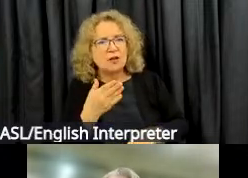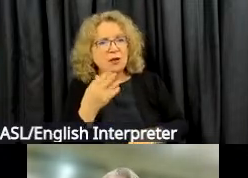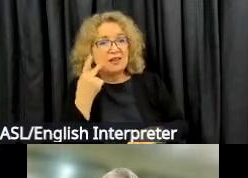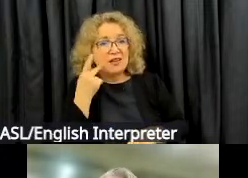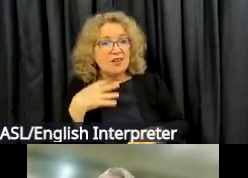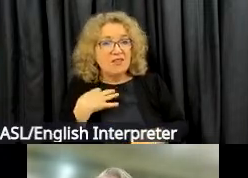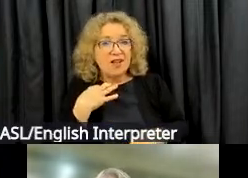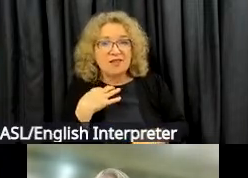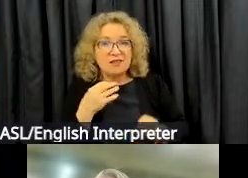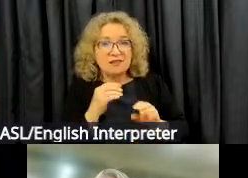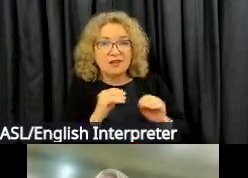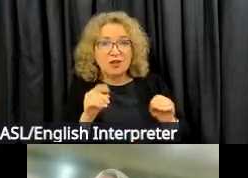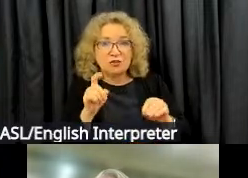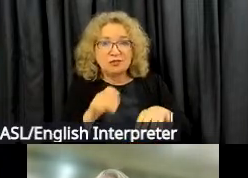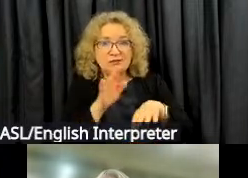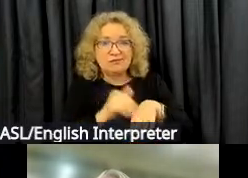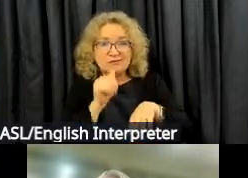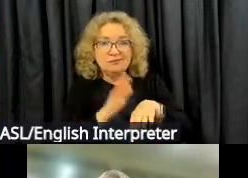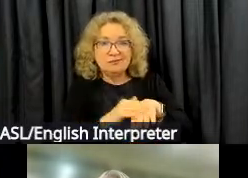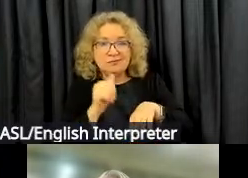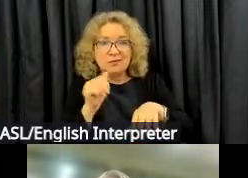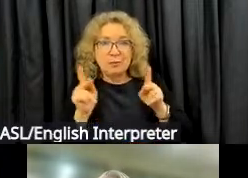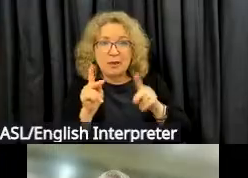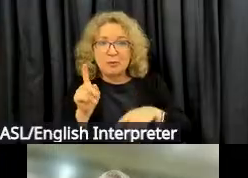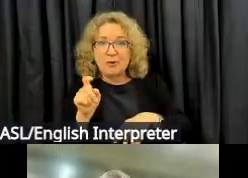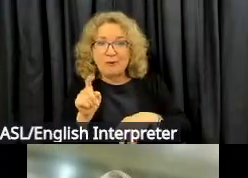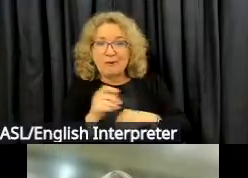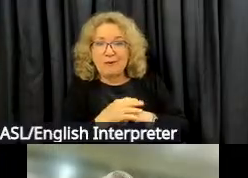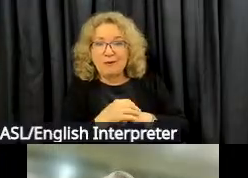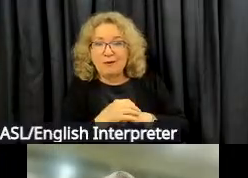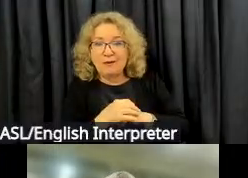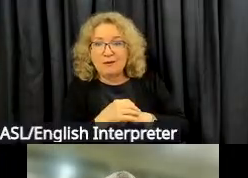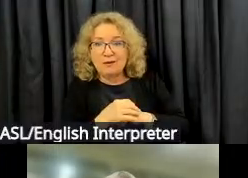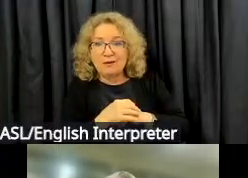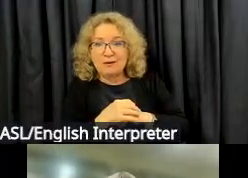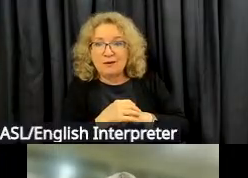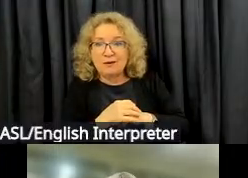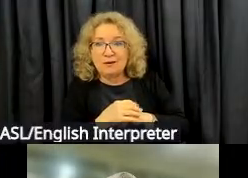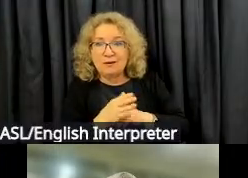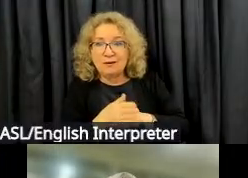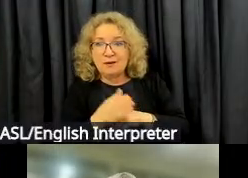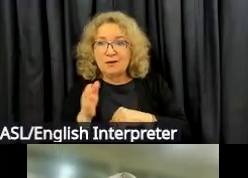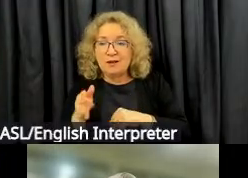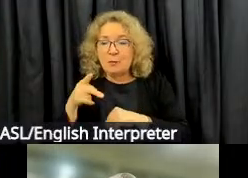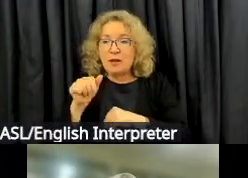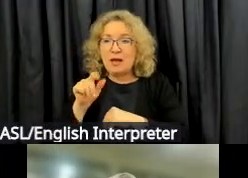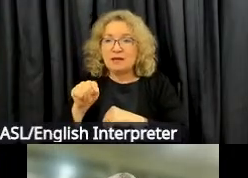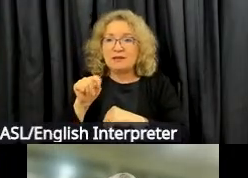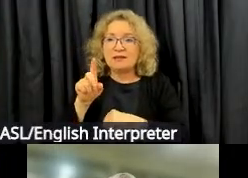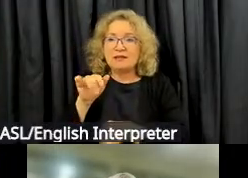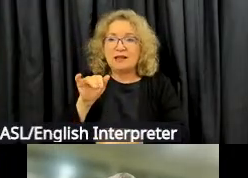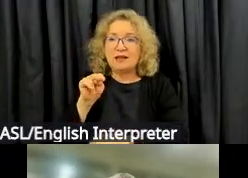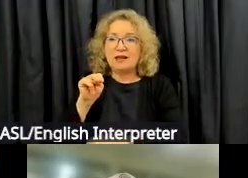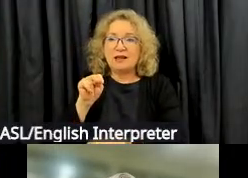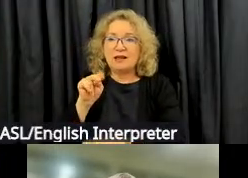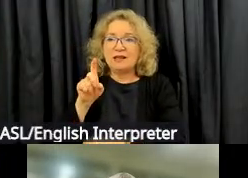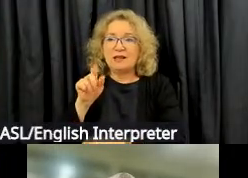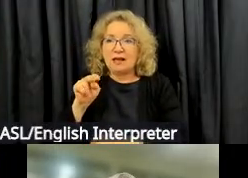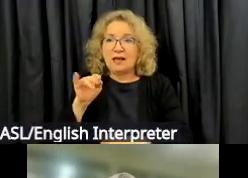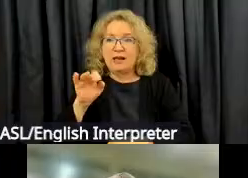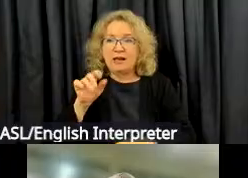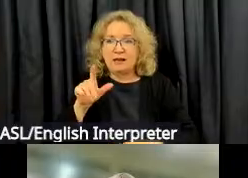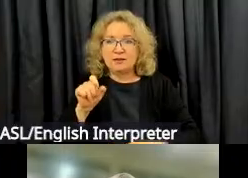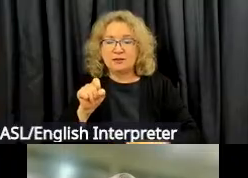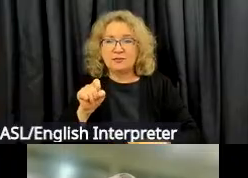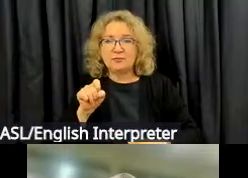asking people? Pat Daniels. Yeah, I said, oh, did I take my mic off? You're not in it didn't